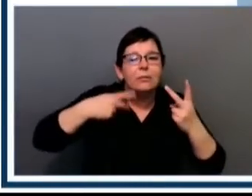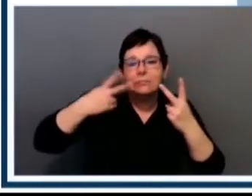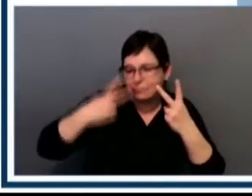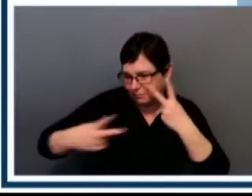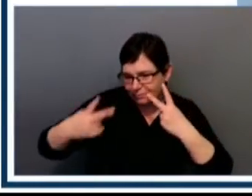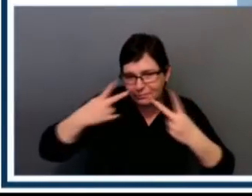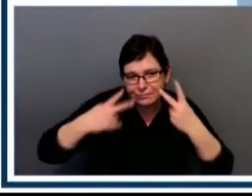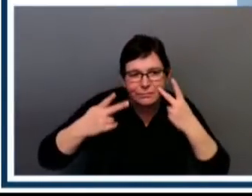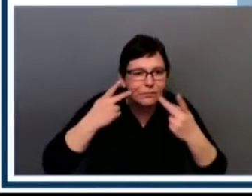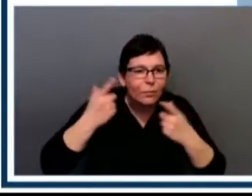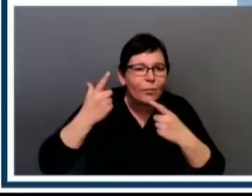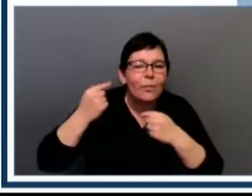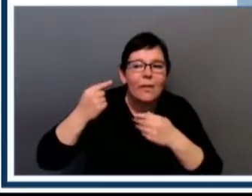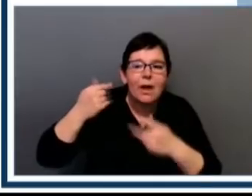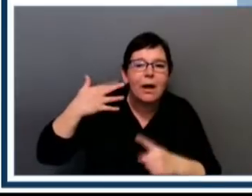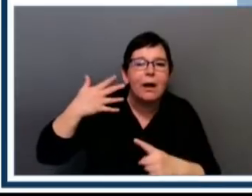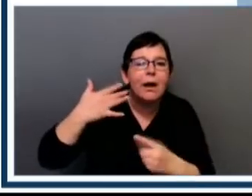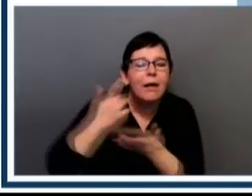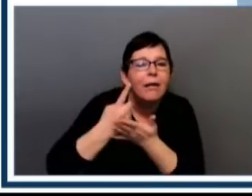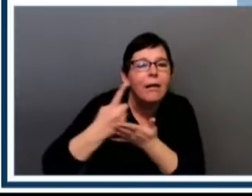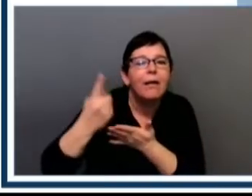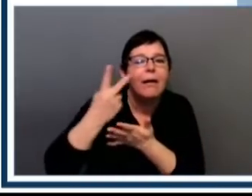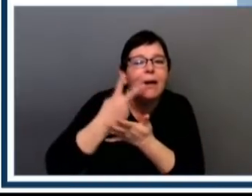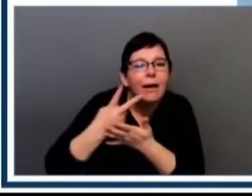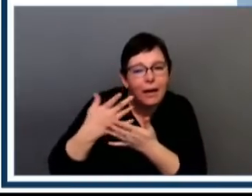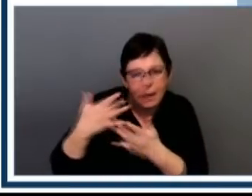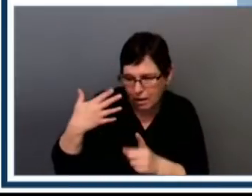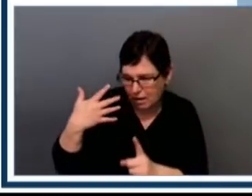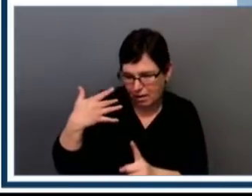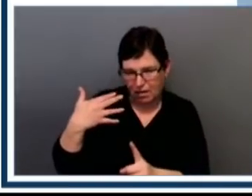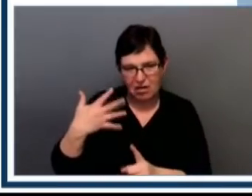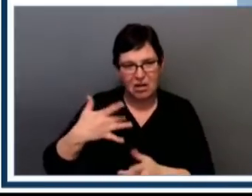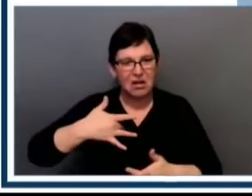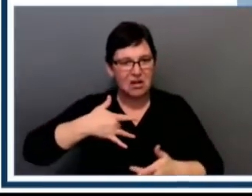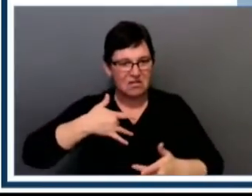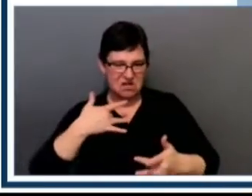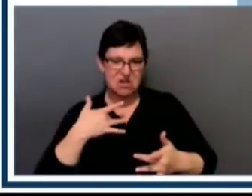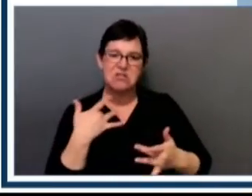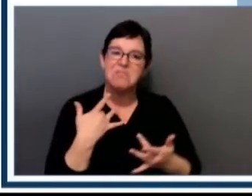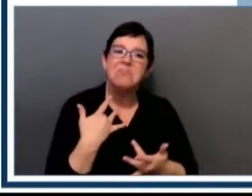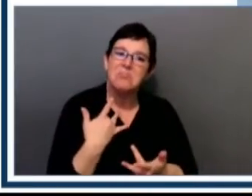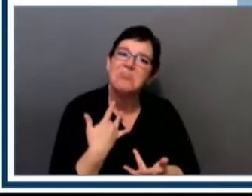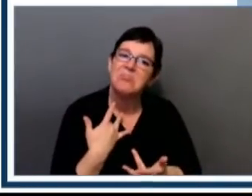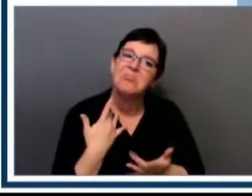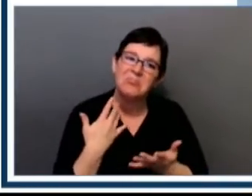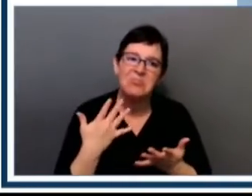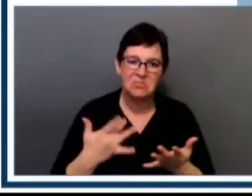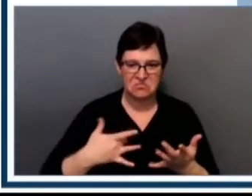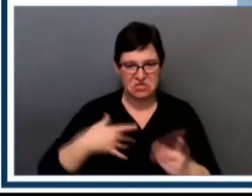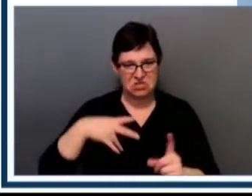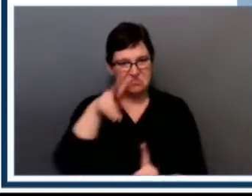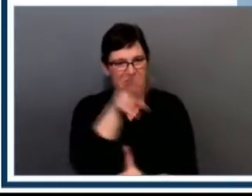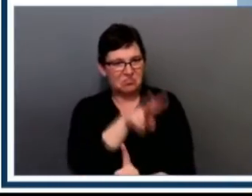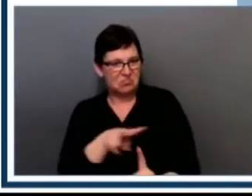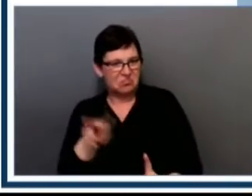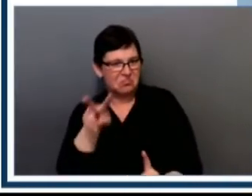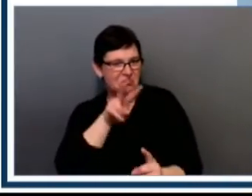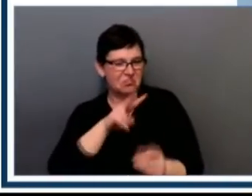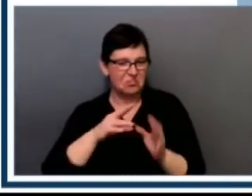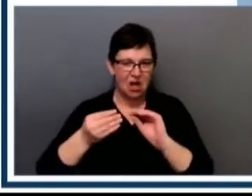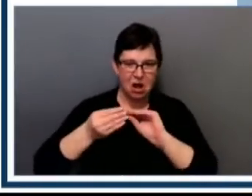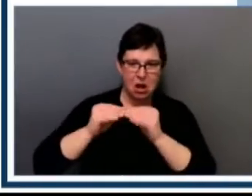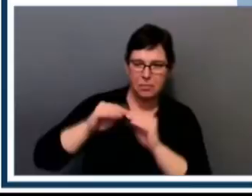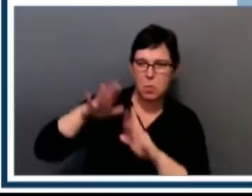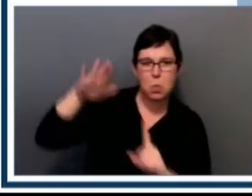the epidemiologic trends that the last briefing I pointed to that were starting to look like they were going in the right direction, they have continued